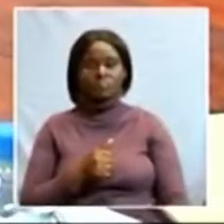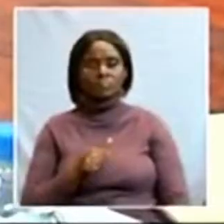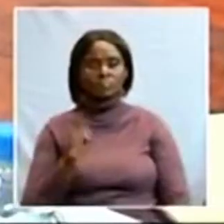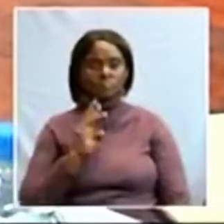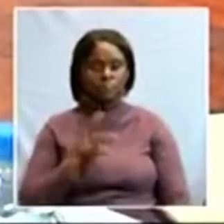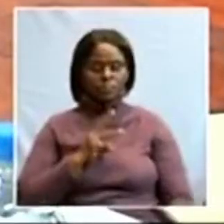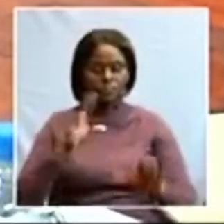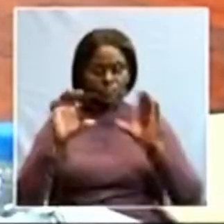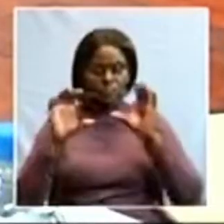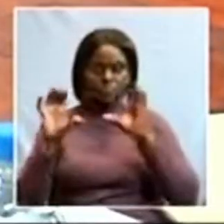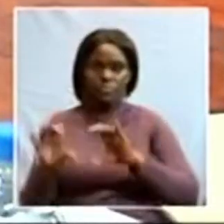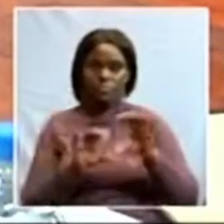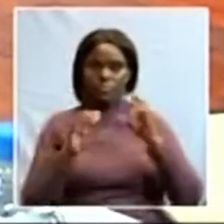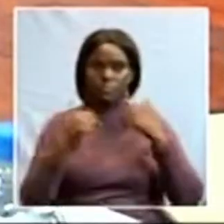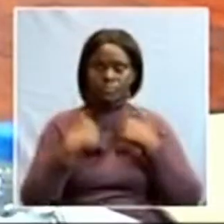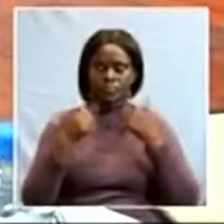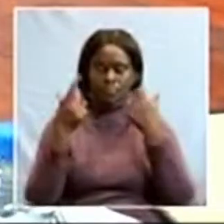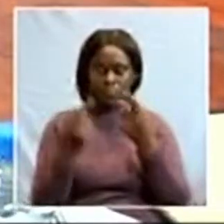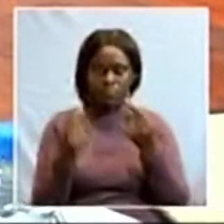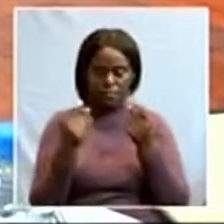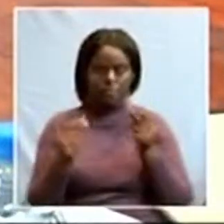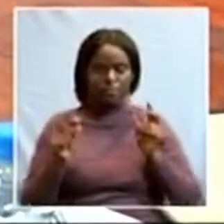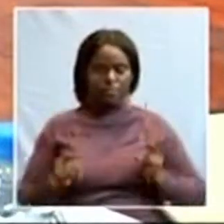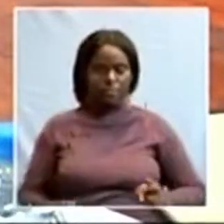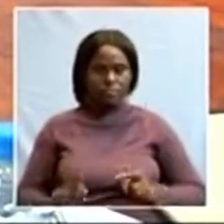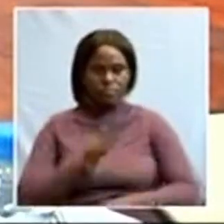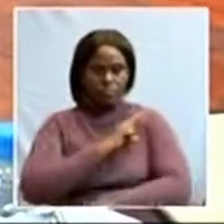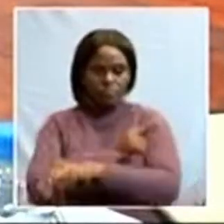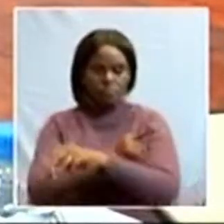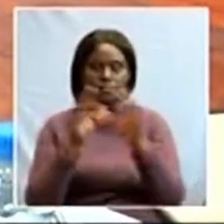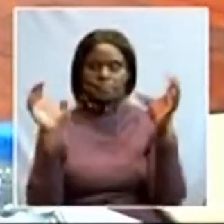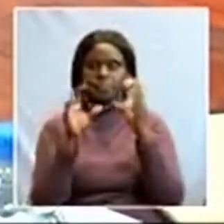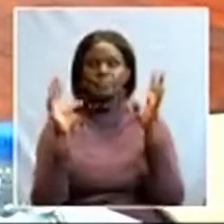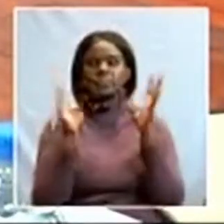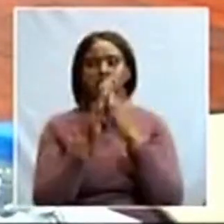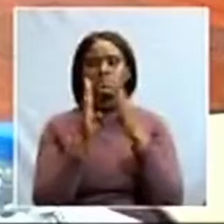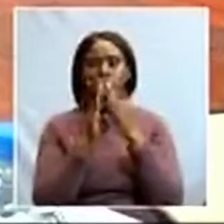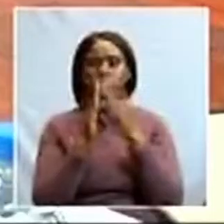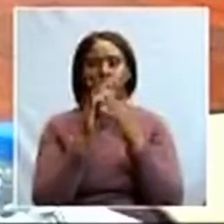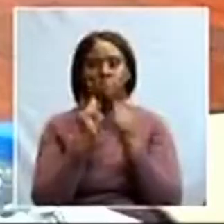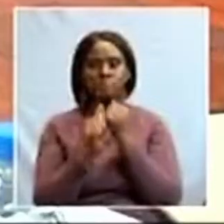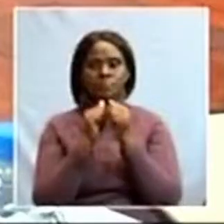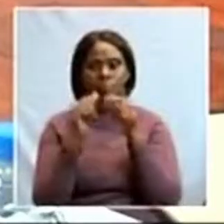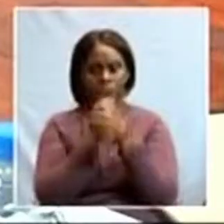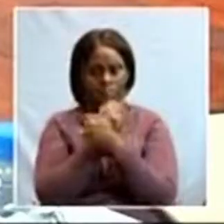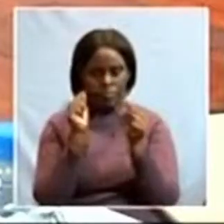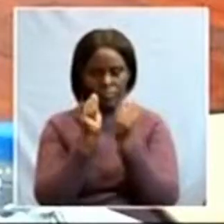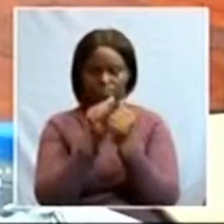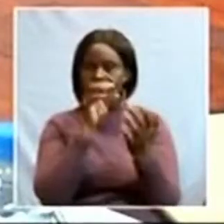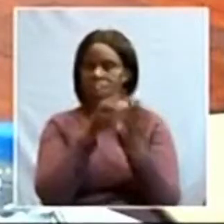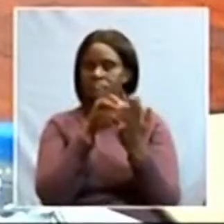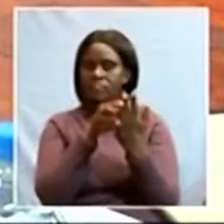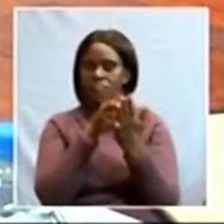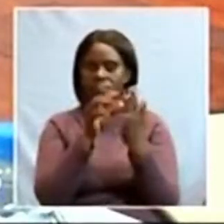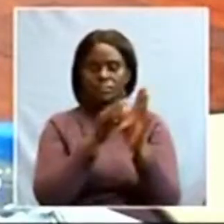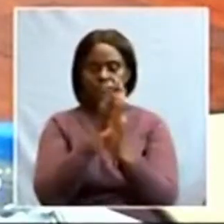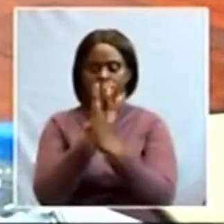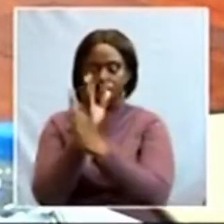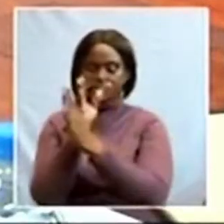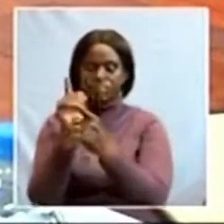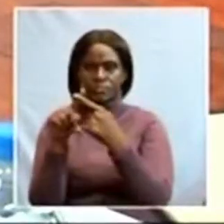do usually conduct what we call human resource committee meetings, which deals with the matters relating